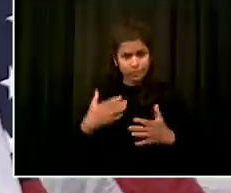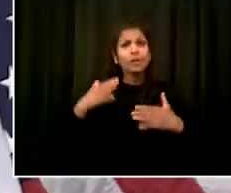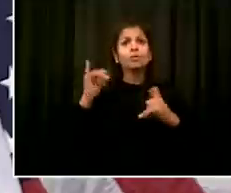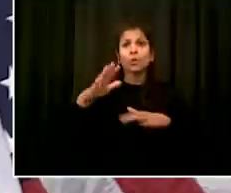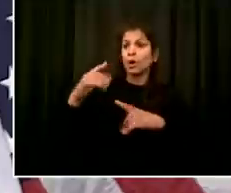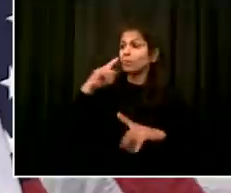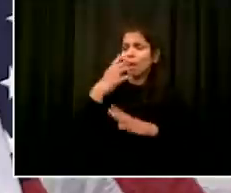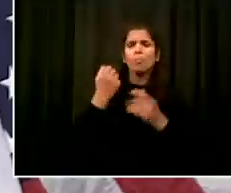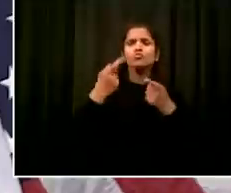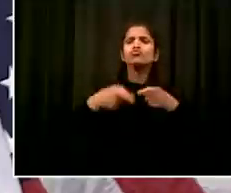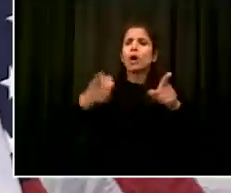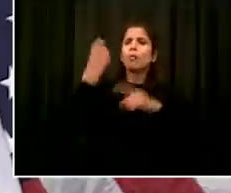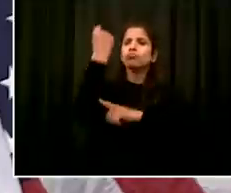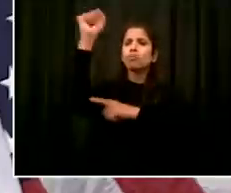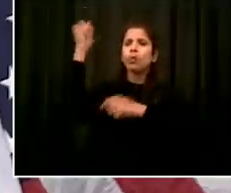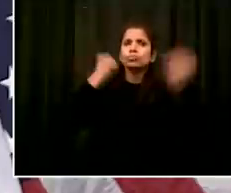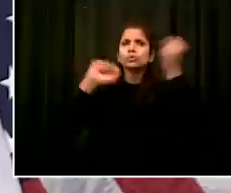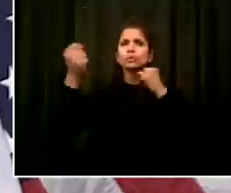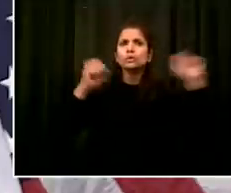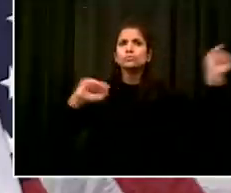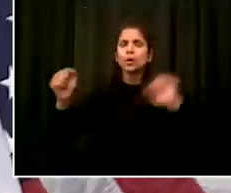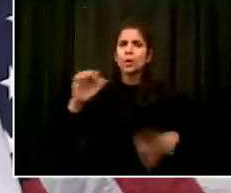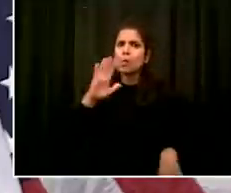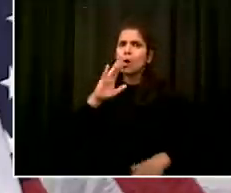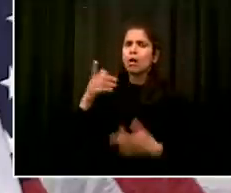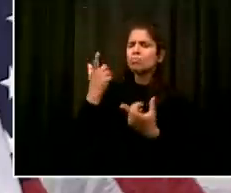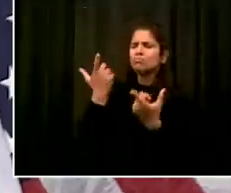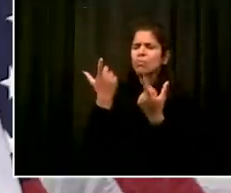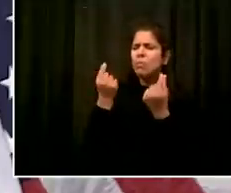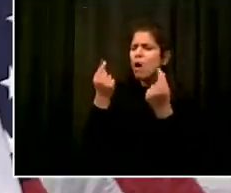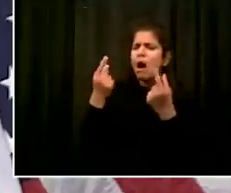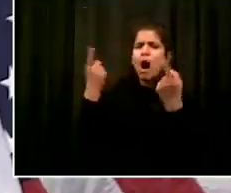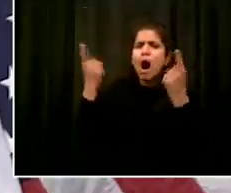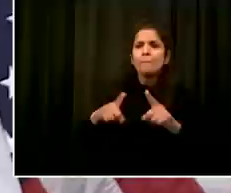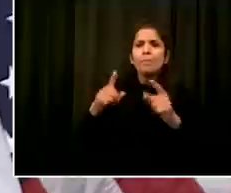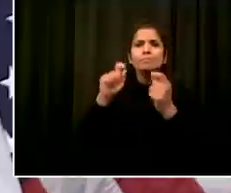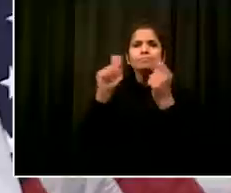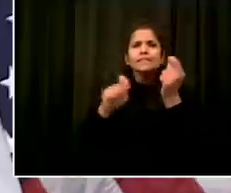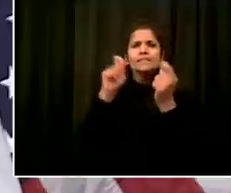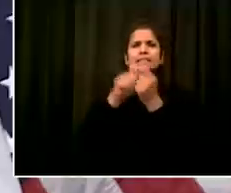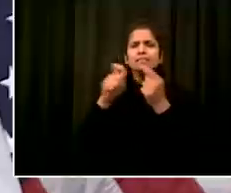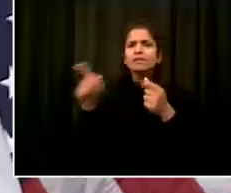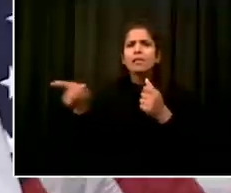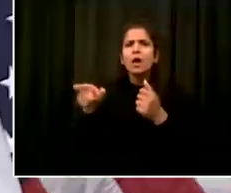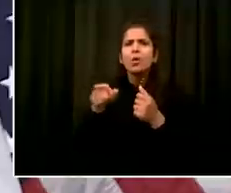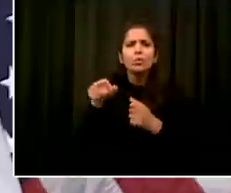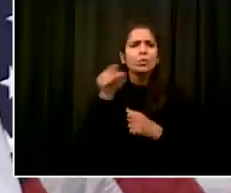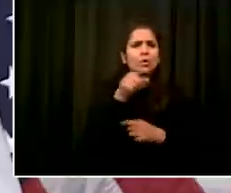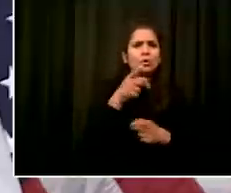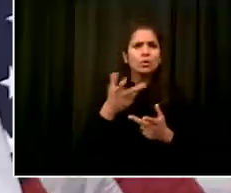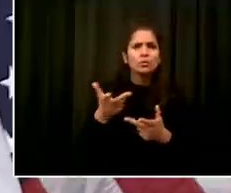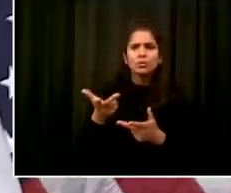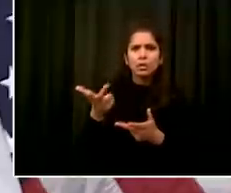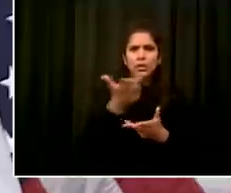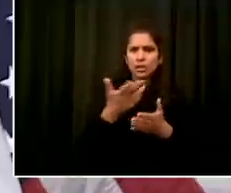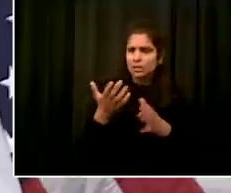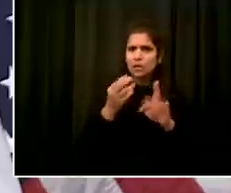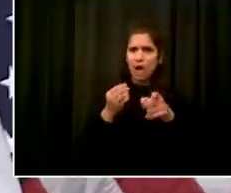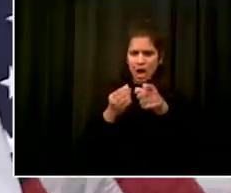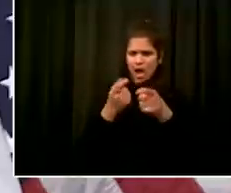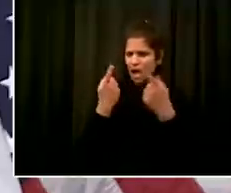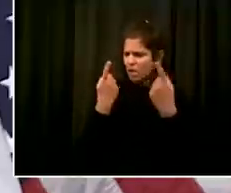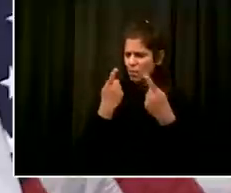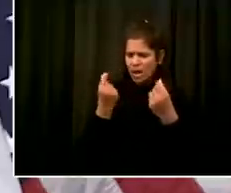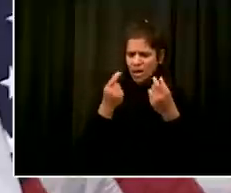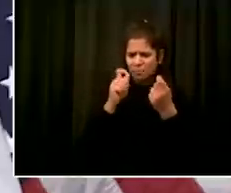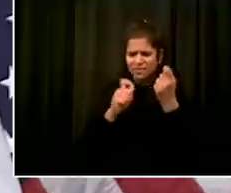And secondly, I was curious if you had any response to President Trump's series of tweets criticizing your